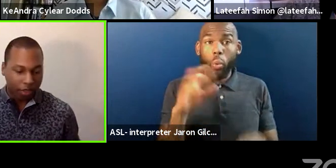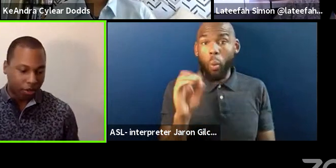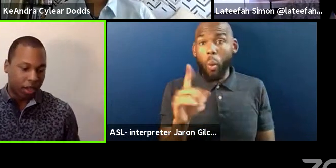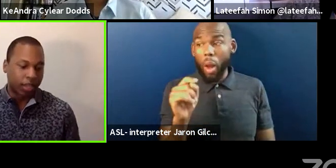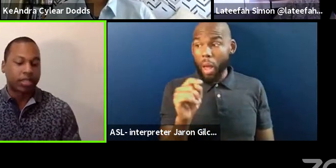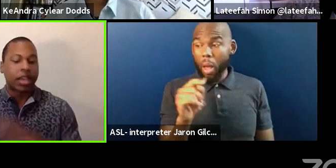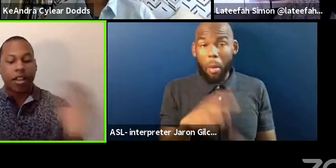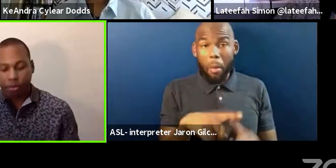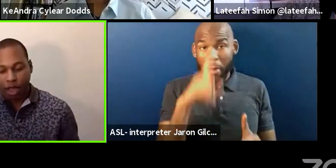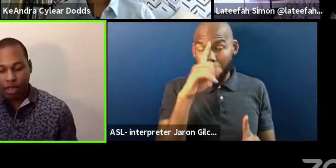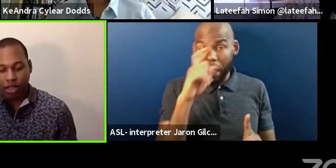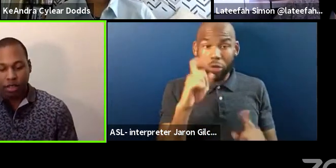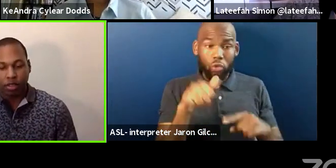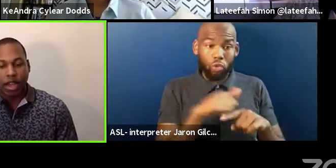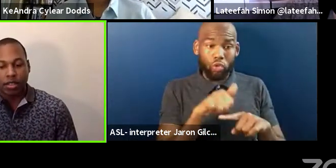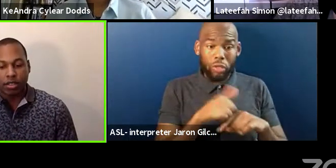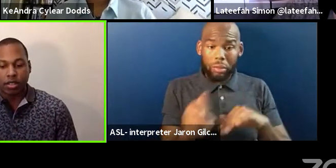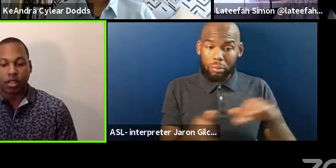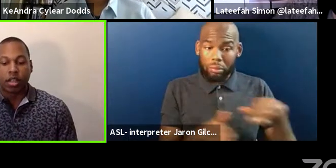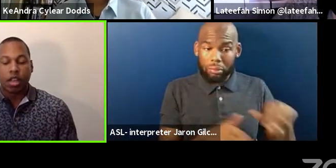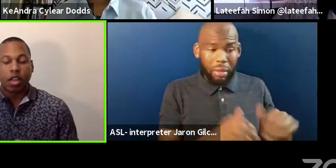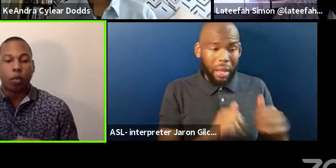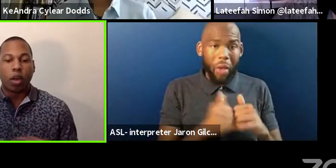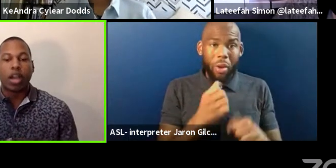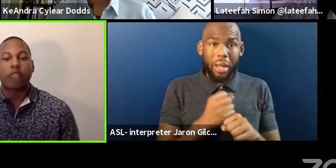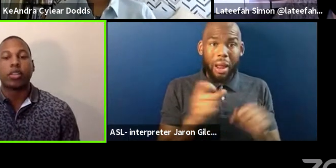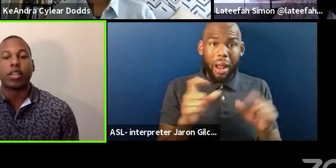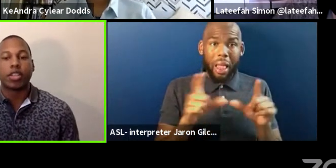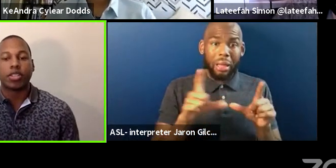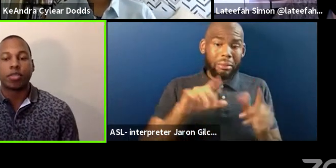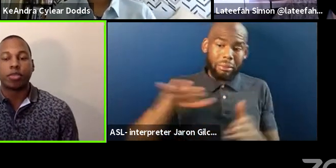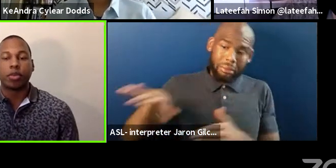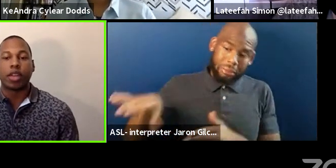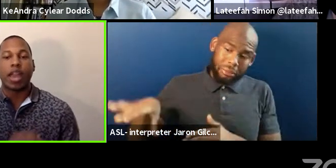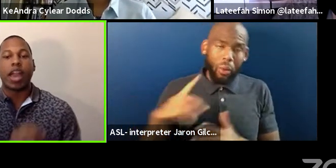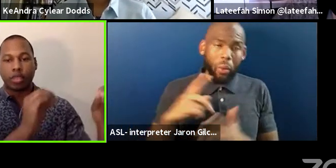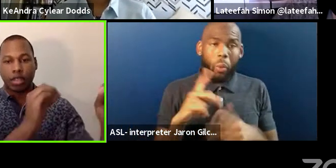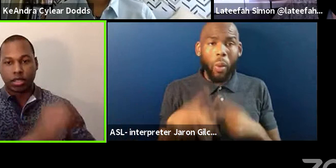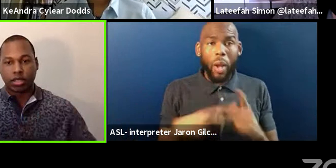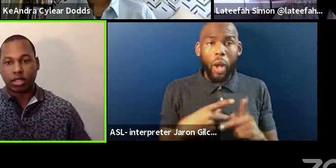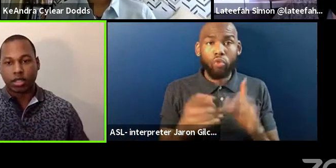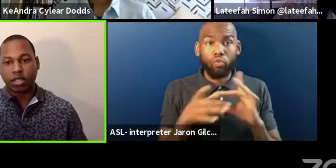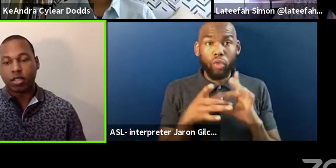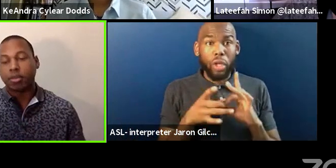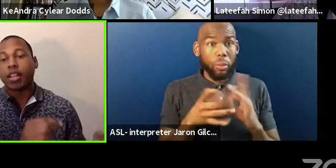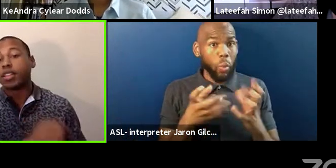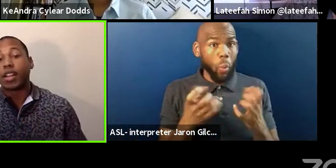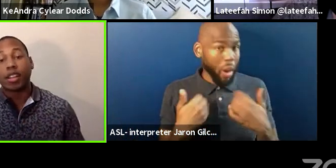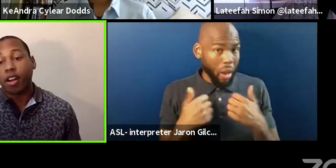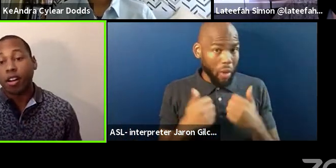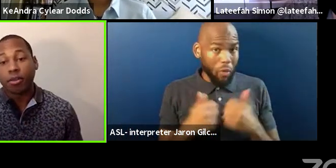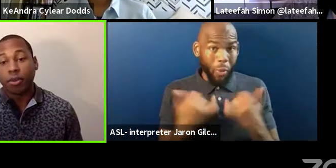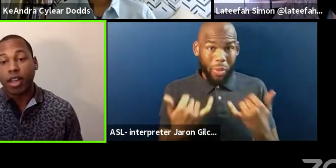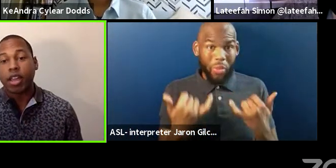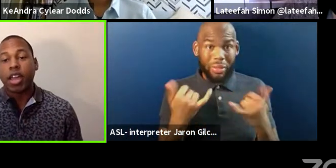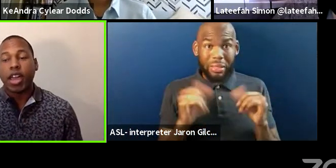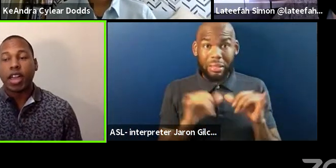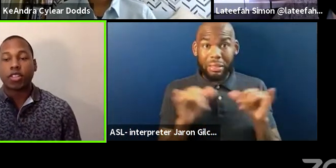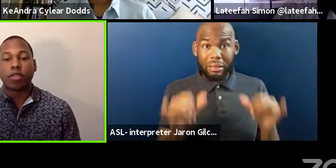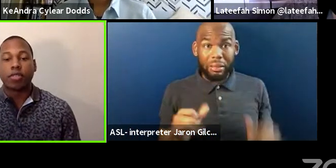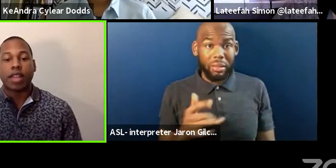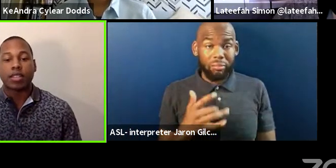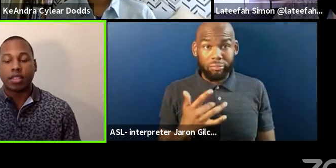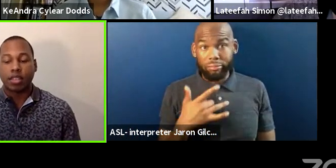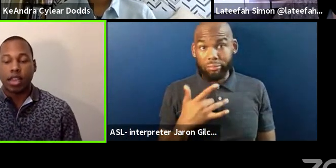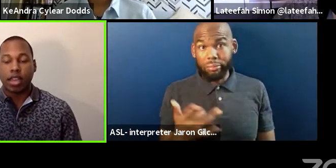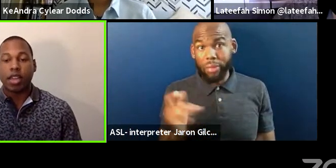aside from all the training, aside from how they get their licensing, what kind of relationship do we want to have with the existing system? Likely none at all, right? And